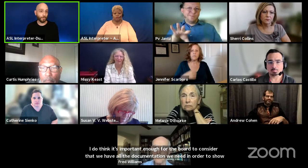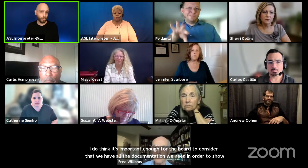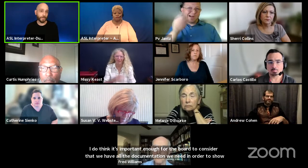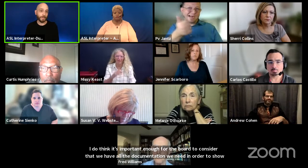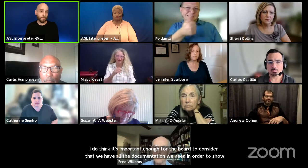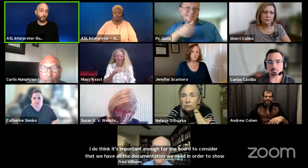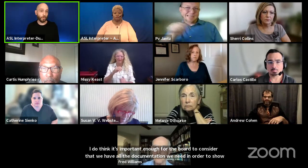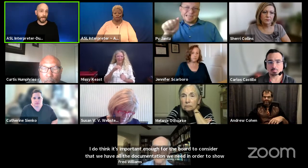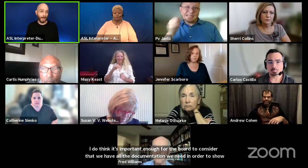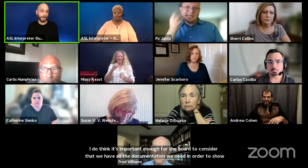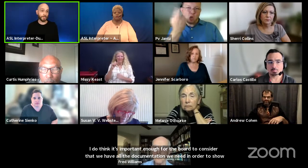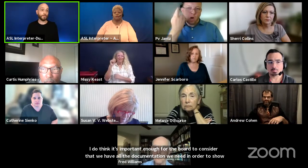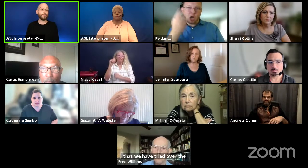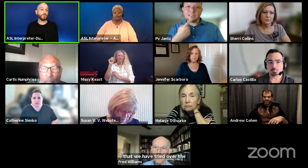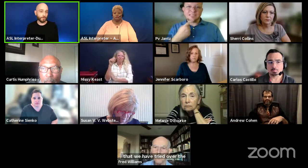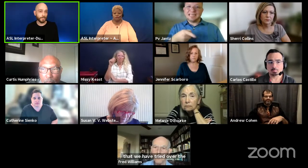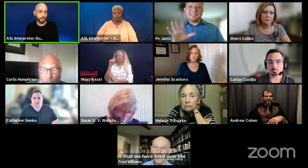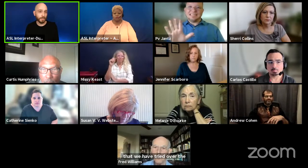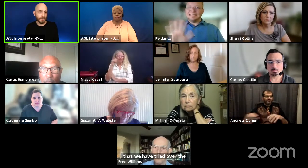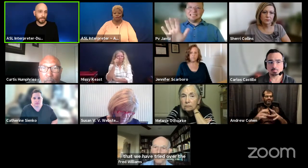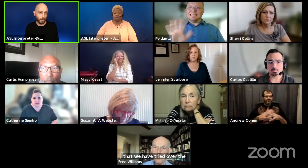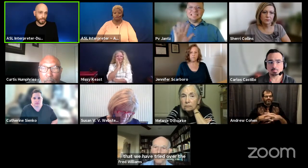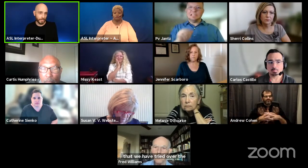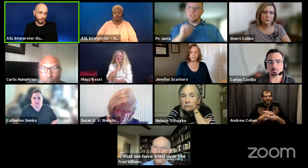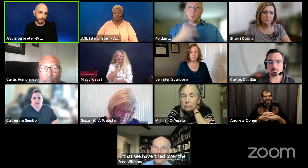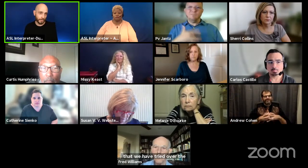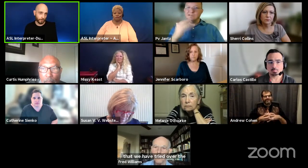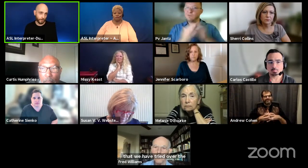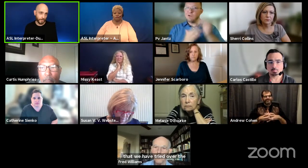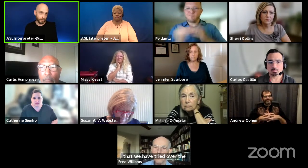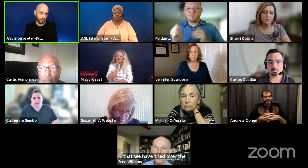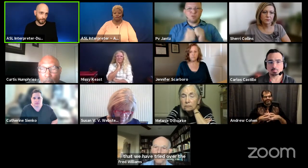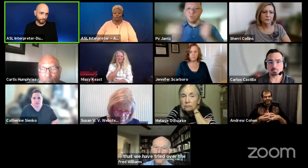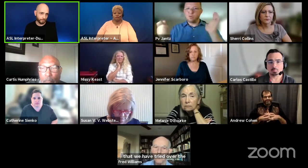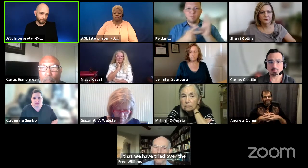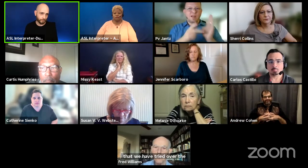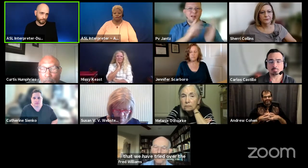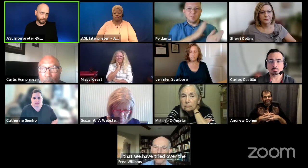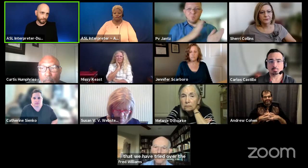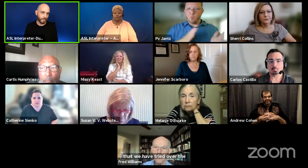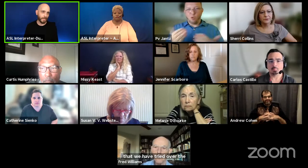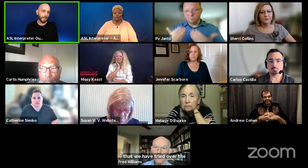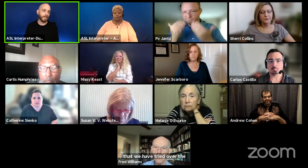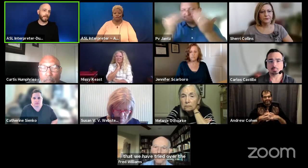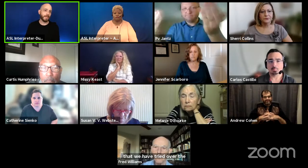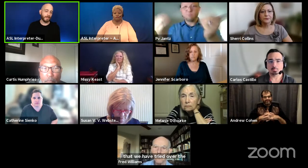get this approved, and the board has approved the compensation increase.